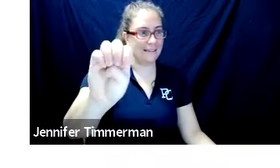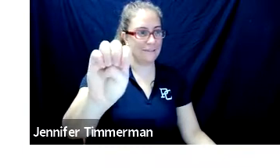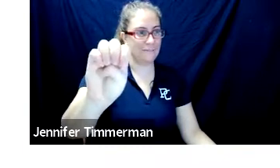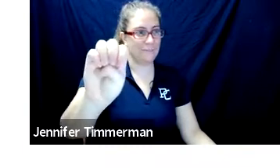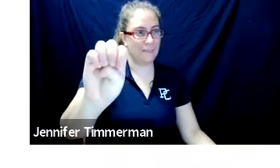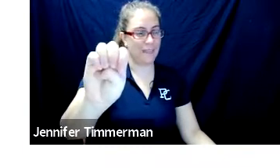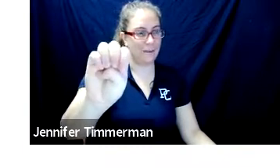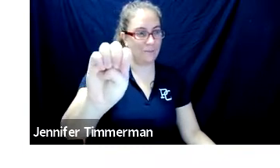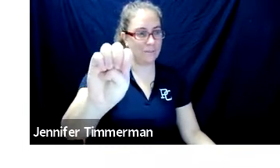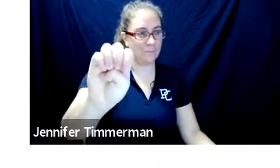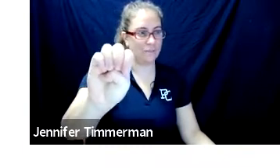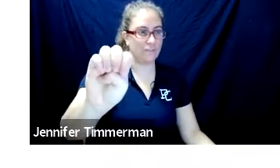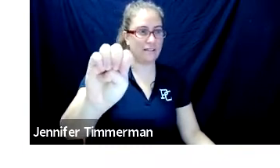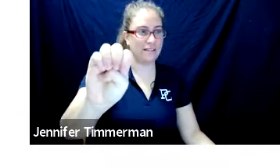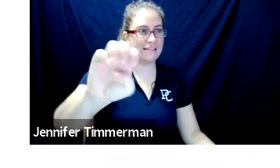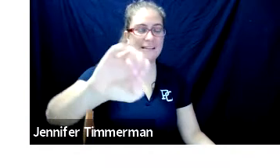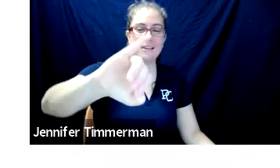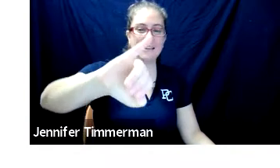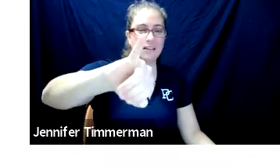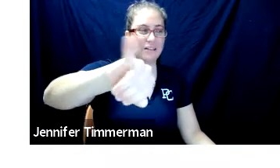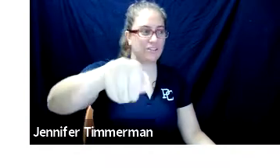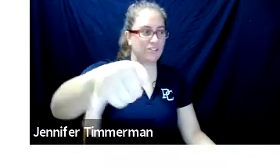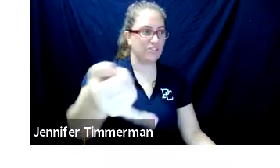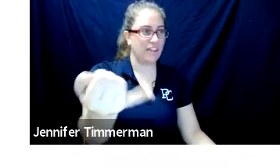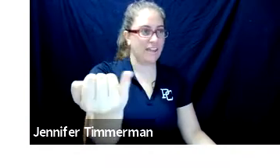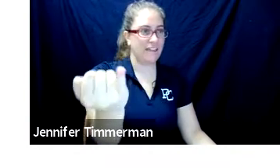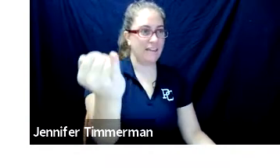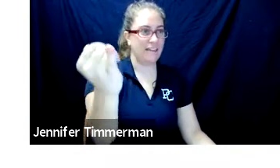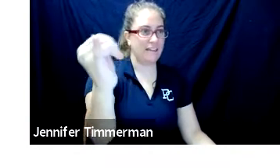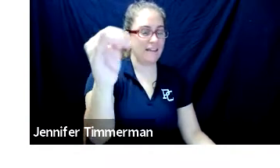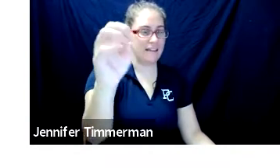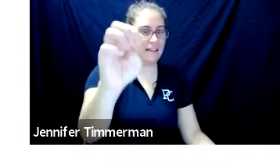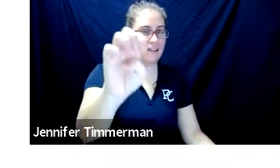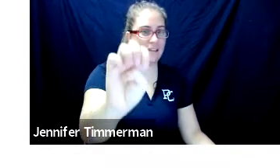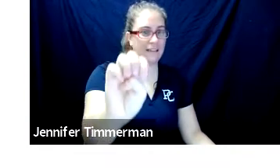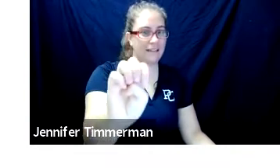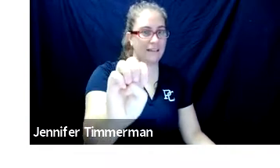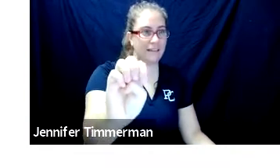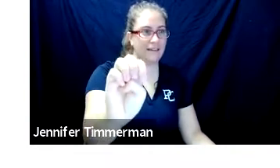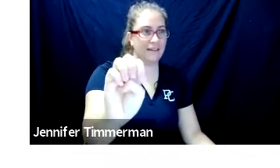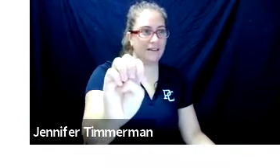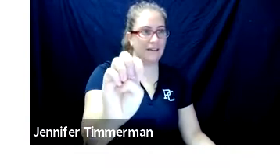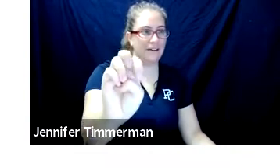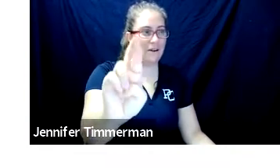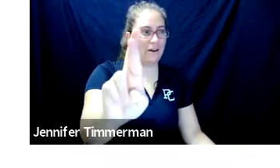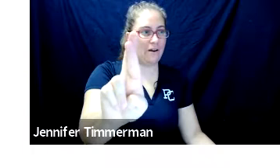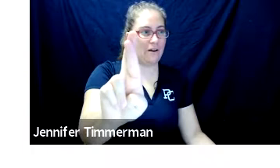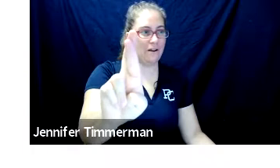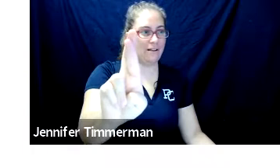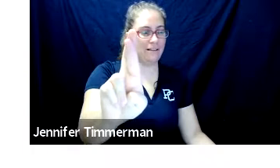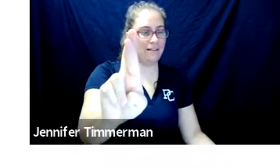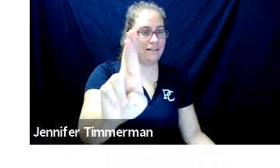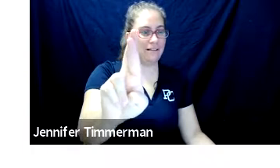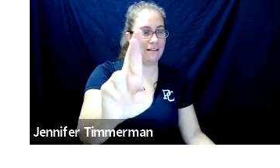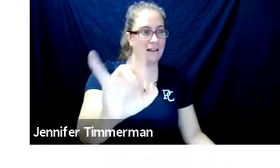E. And once more for Jerice. J, E